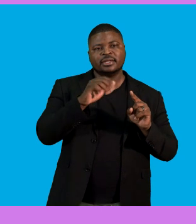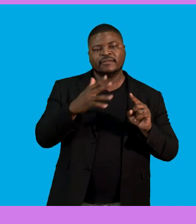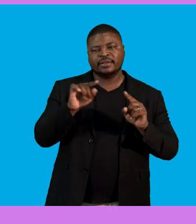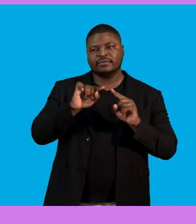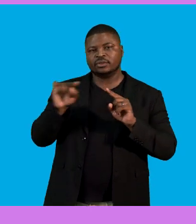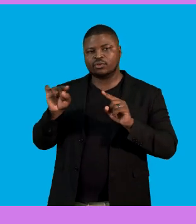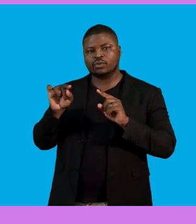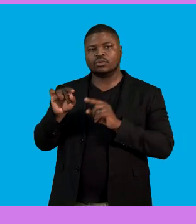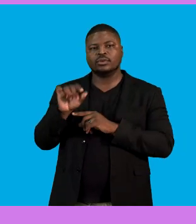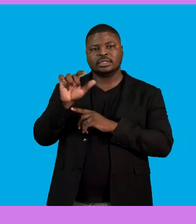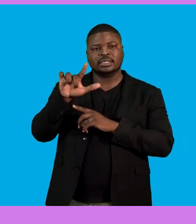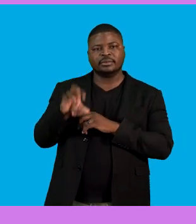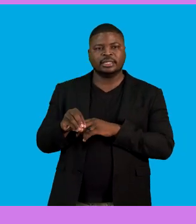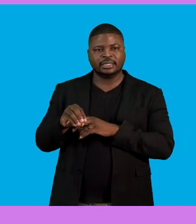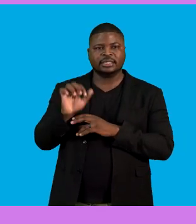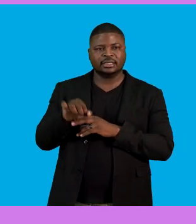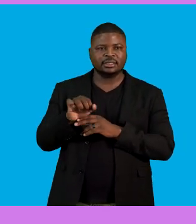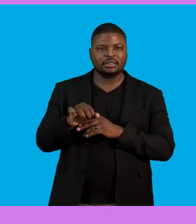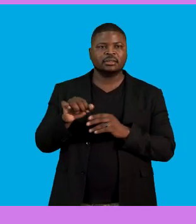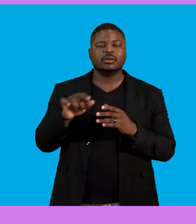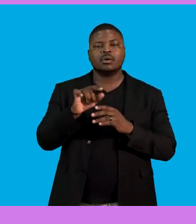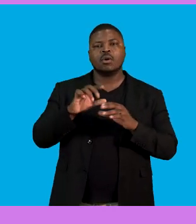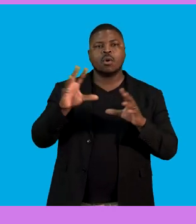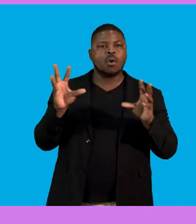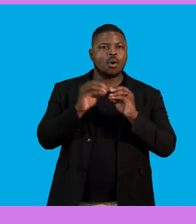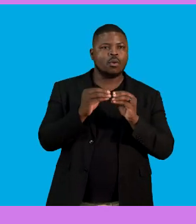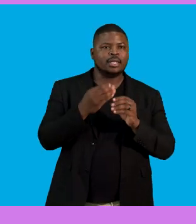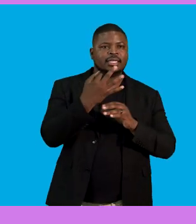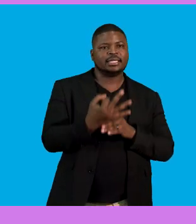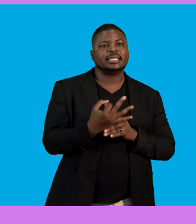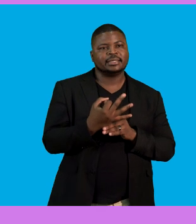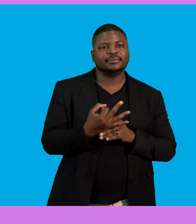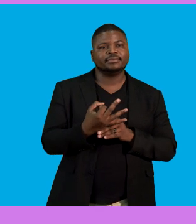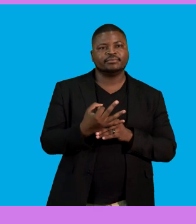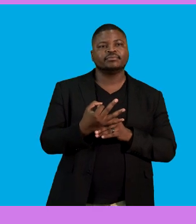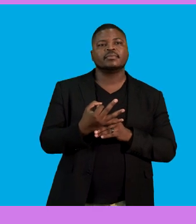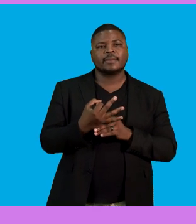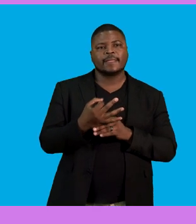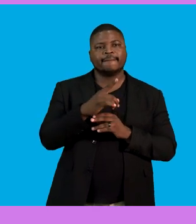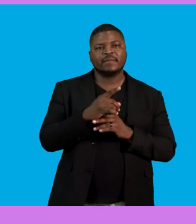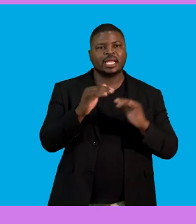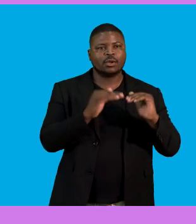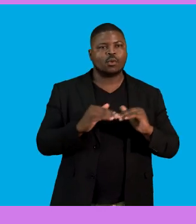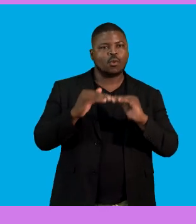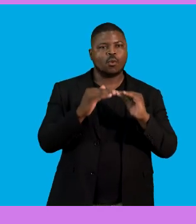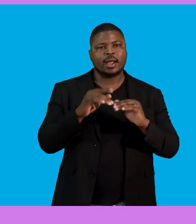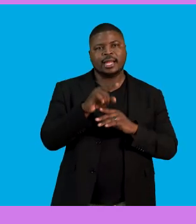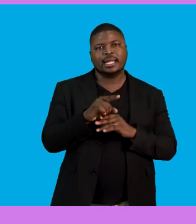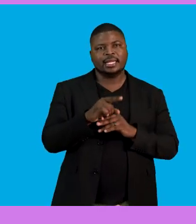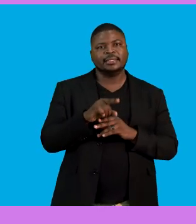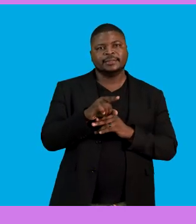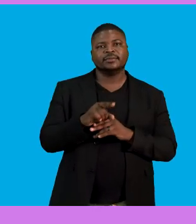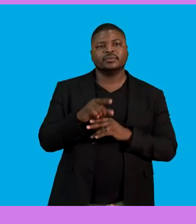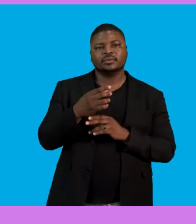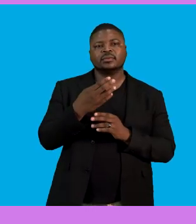and the 65 to the 70, which are all 3 in number because it's between 2 and 4. So which are those